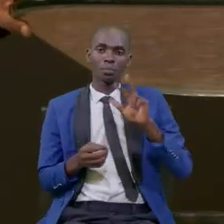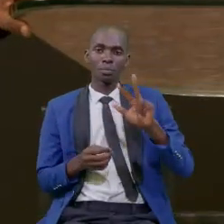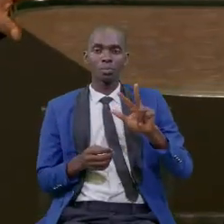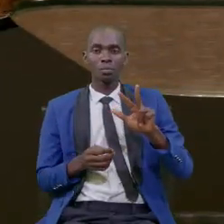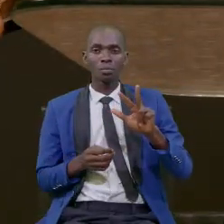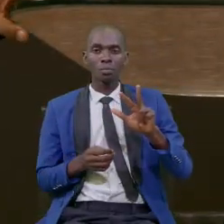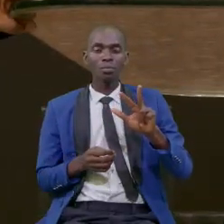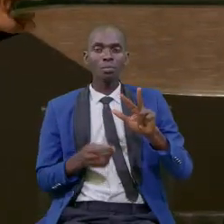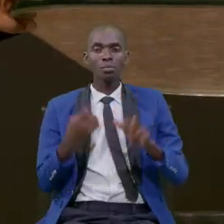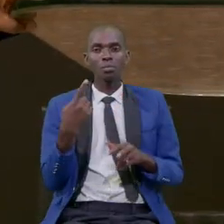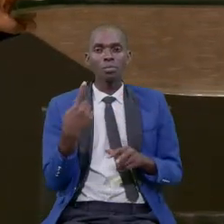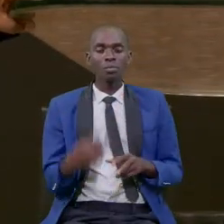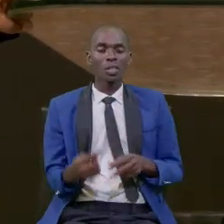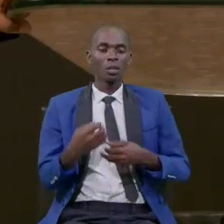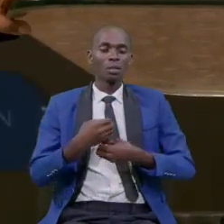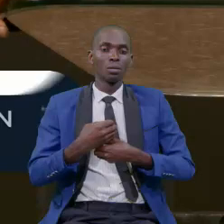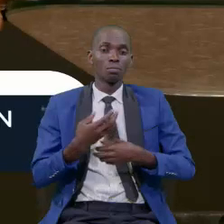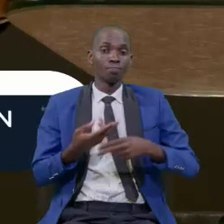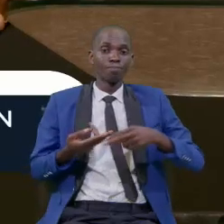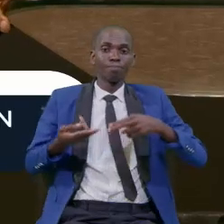the expanding